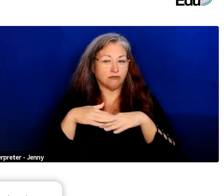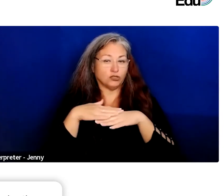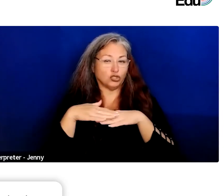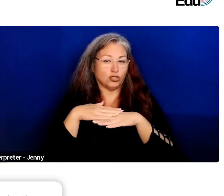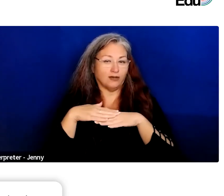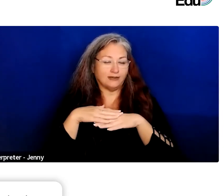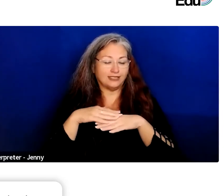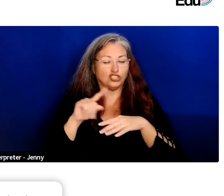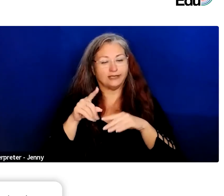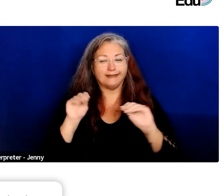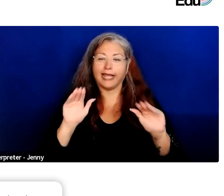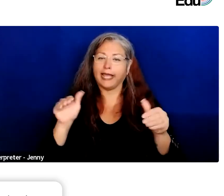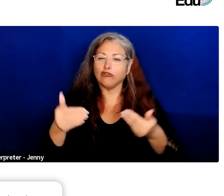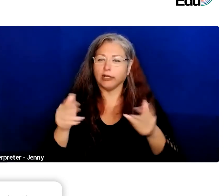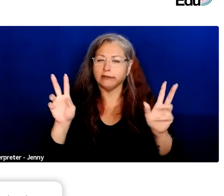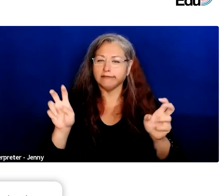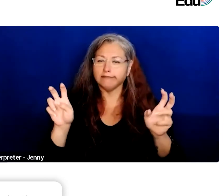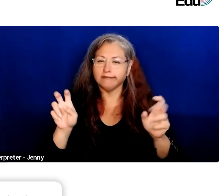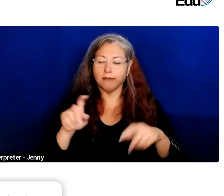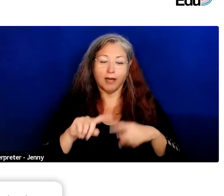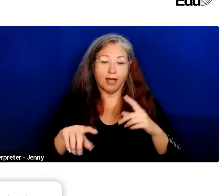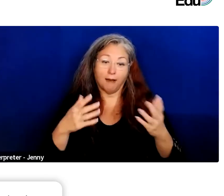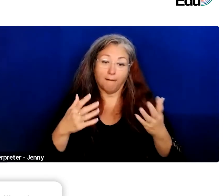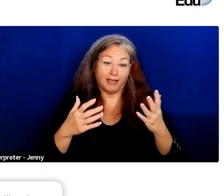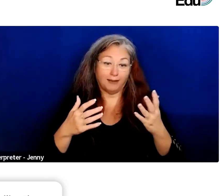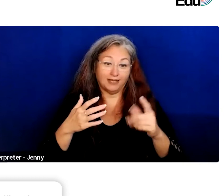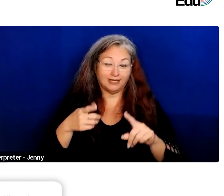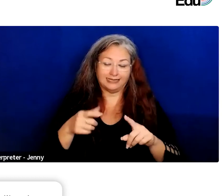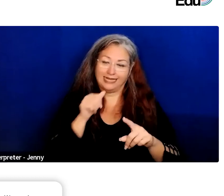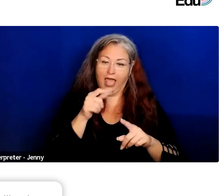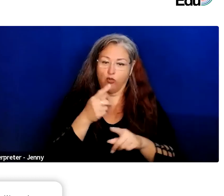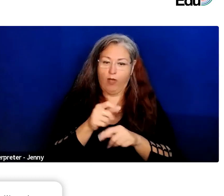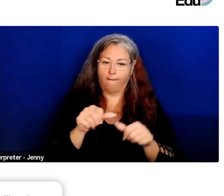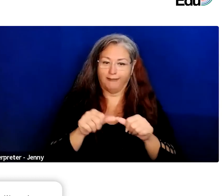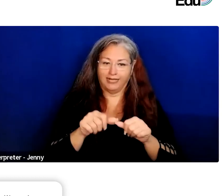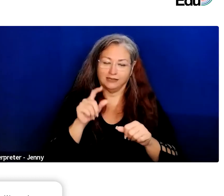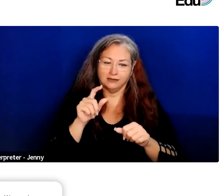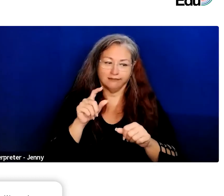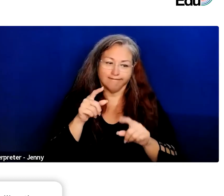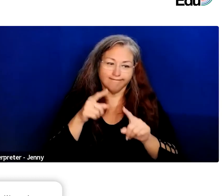an introduction, but, you know, maybe it's not the space to have these